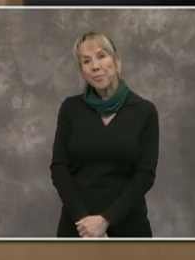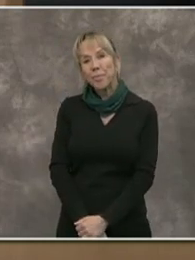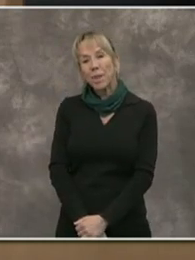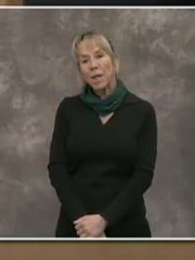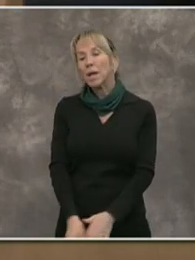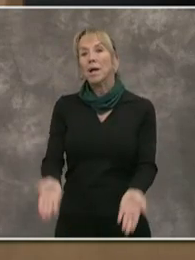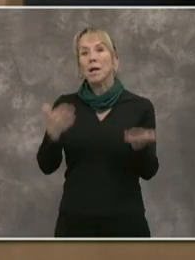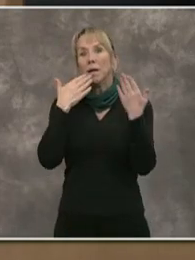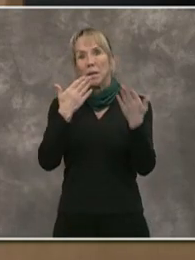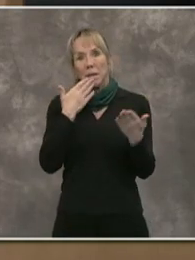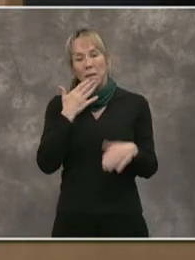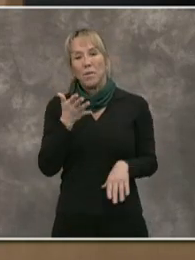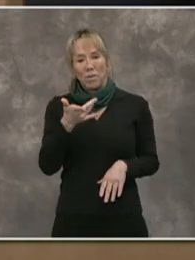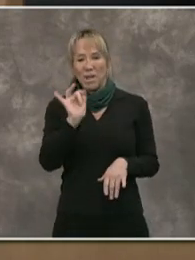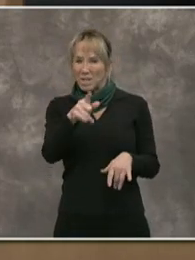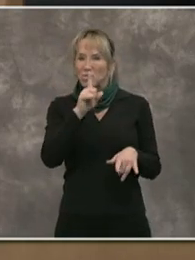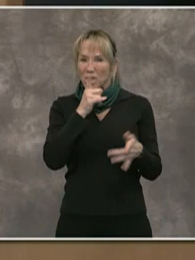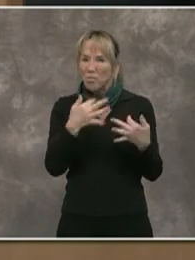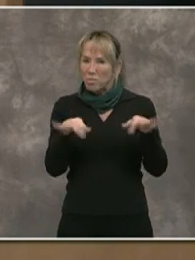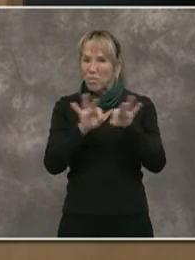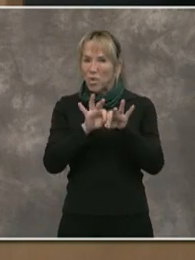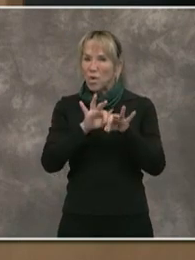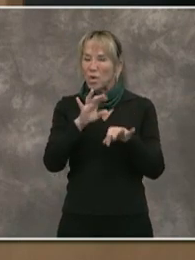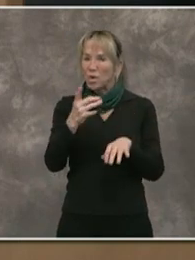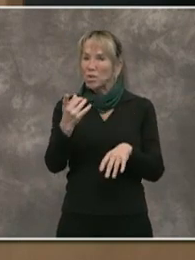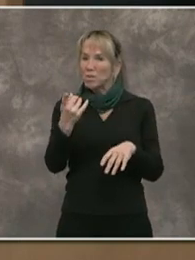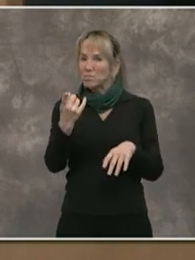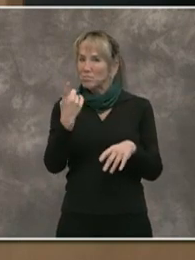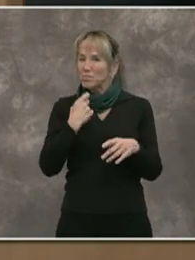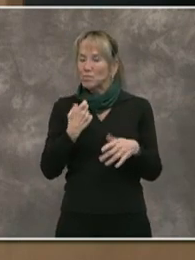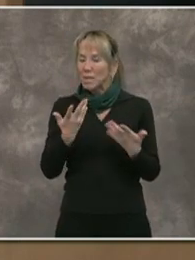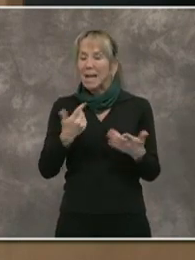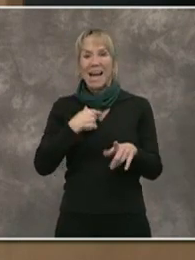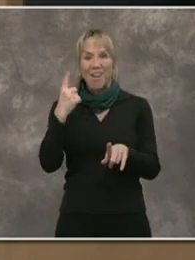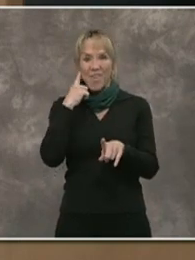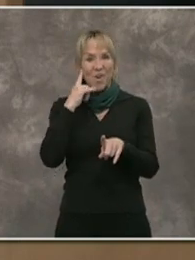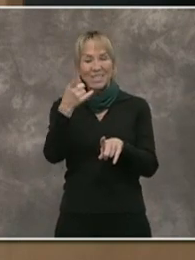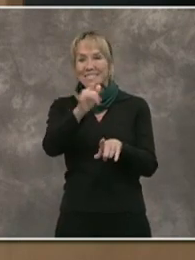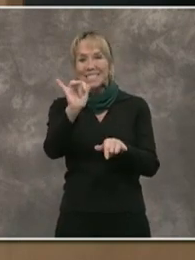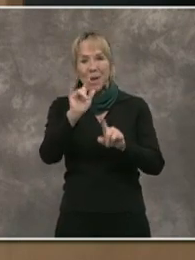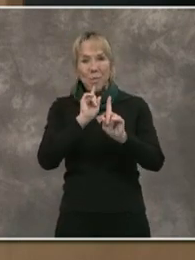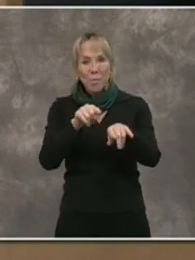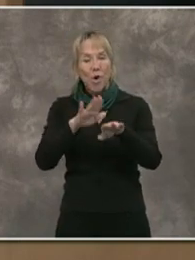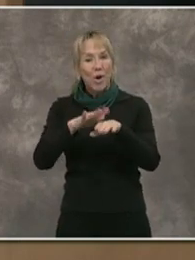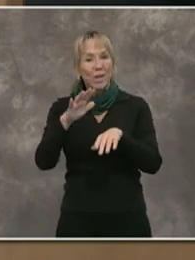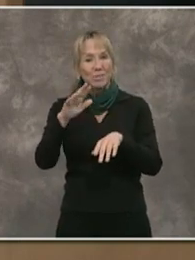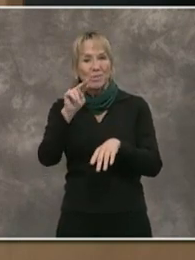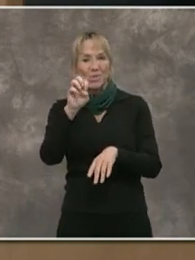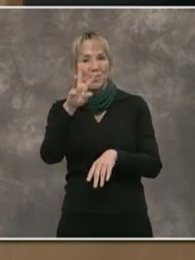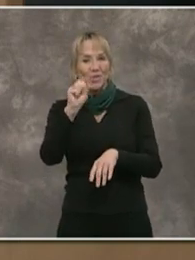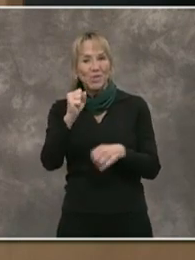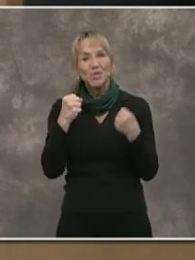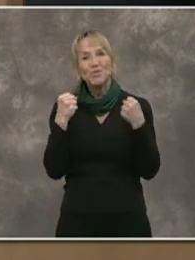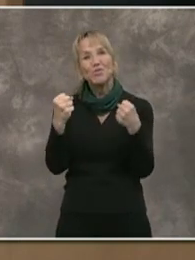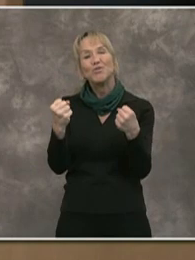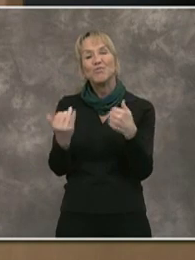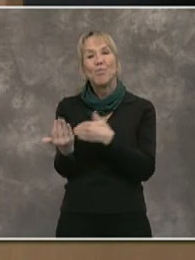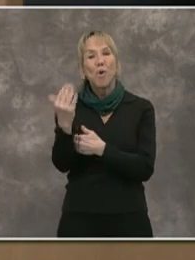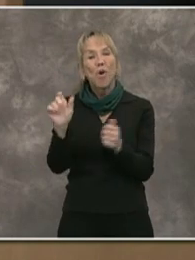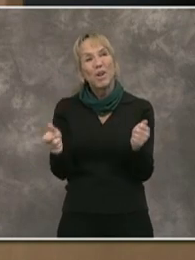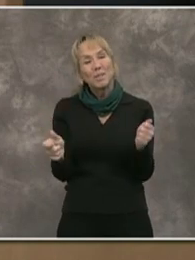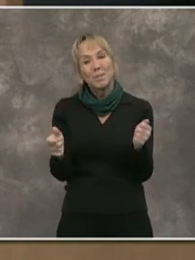Yeah, thank you. That's actually a really important question because I heard that same report on the news this morning as I was coming in. It's frankly the first we'd heard about